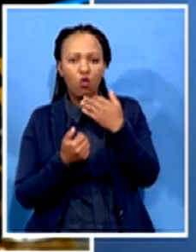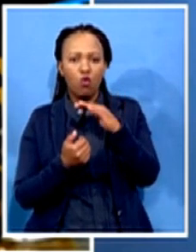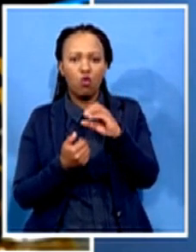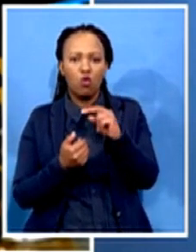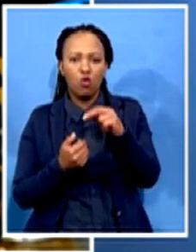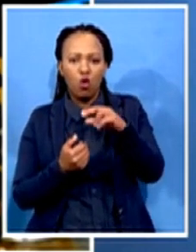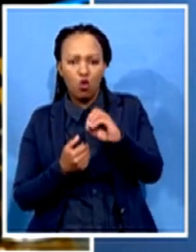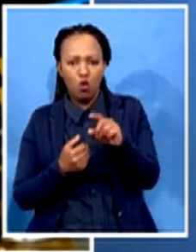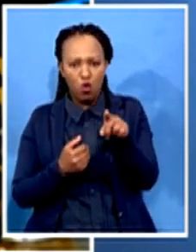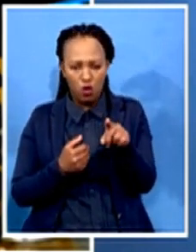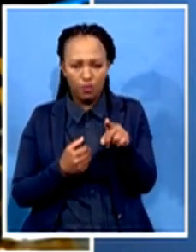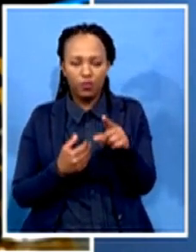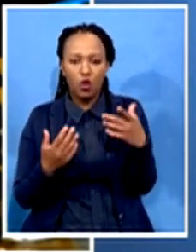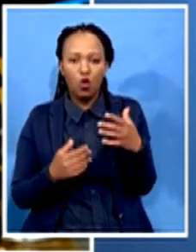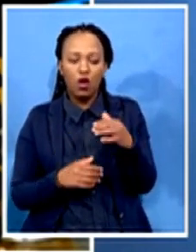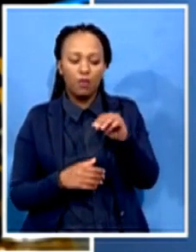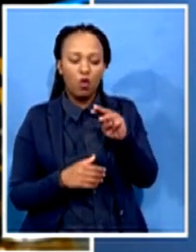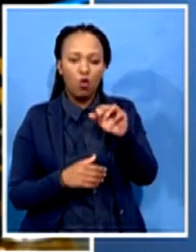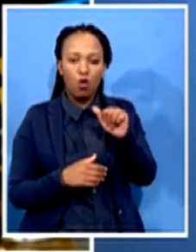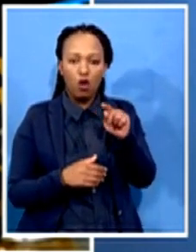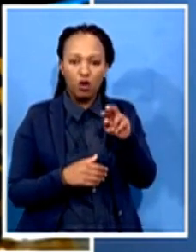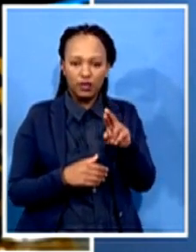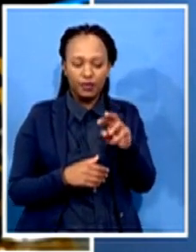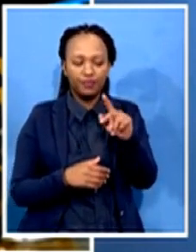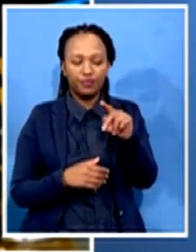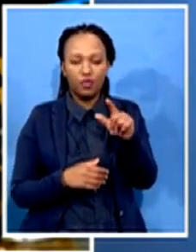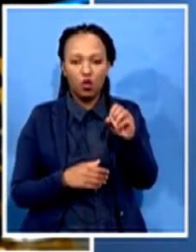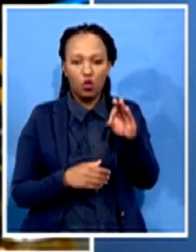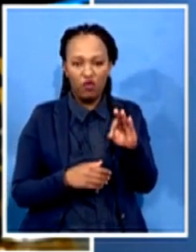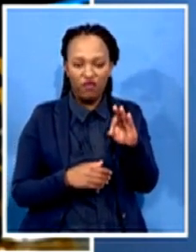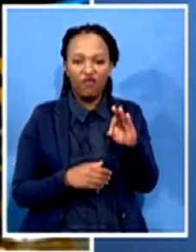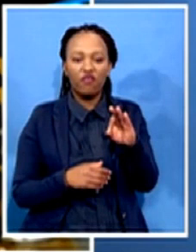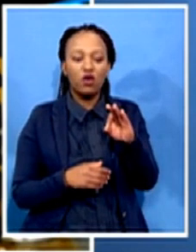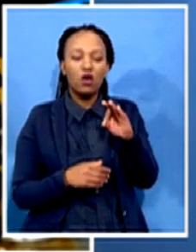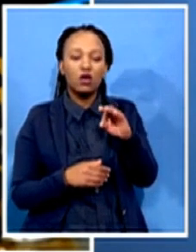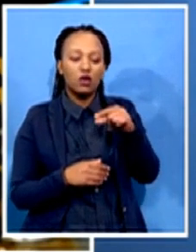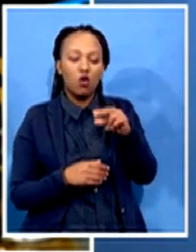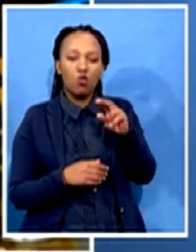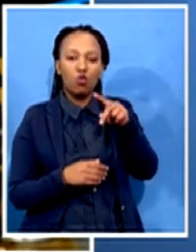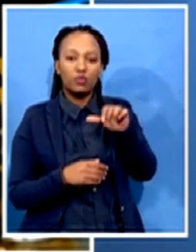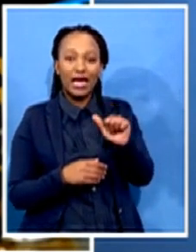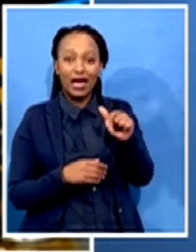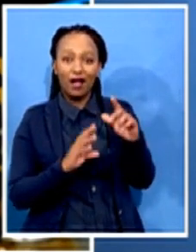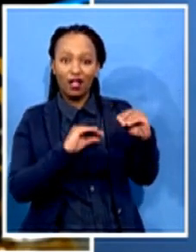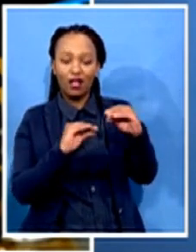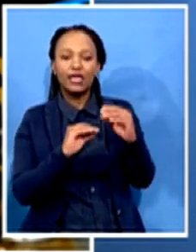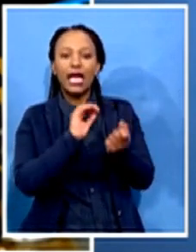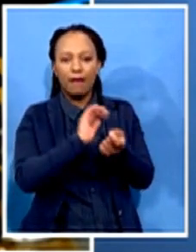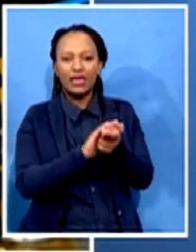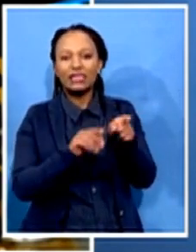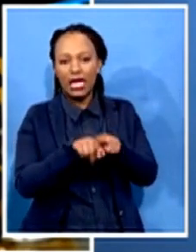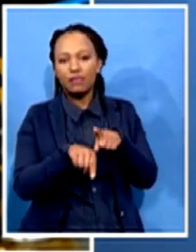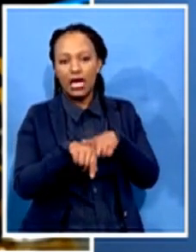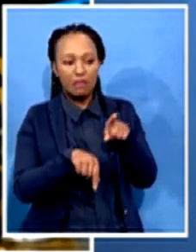Gupta Waterkloof Air Force scandal took place under her watch. The assassination